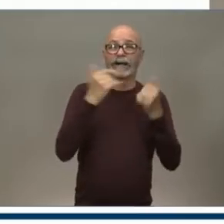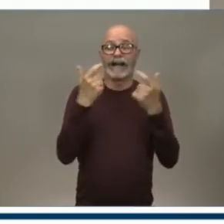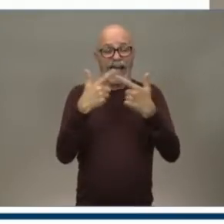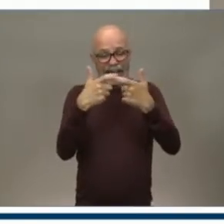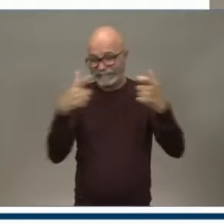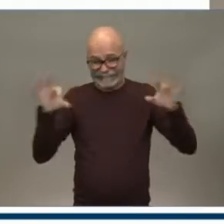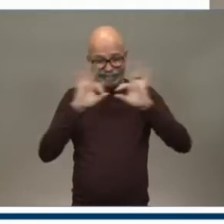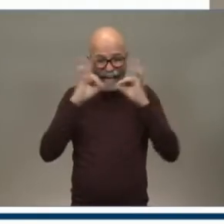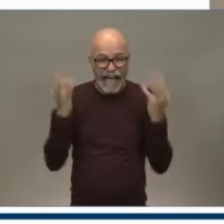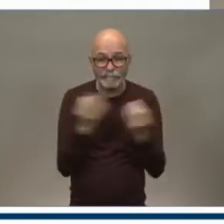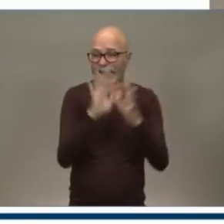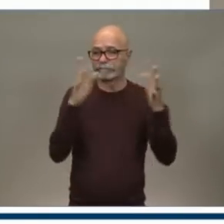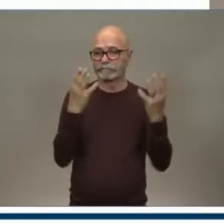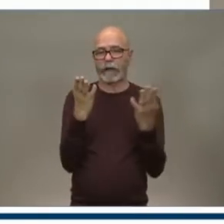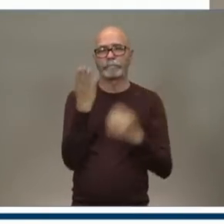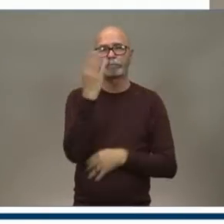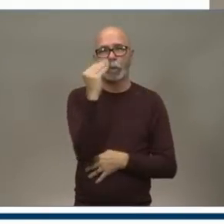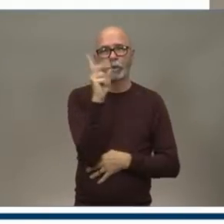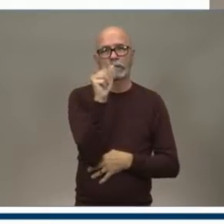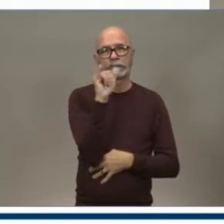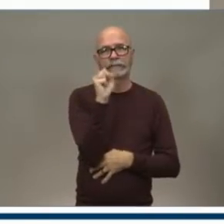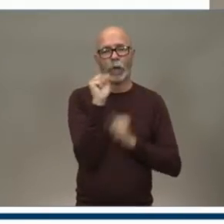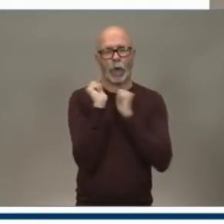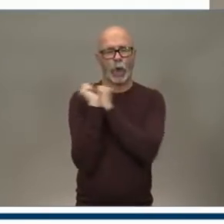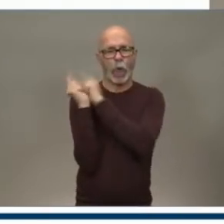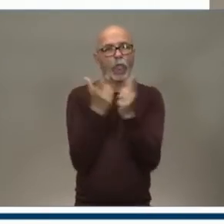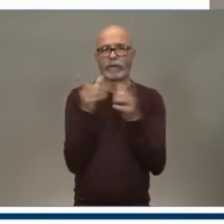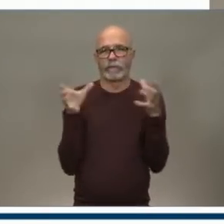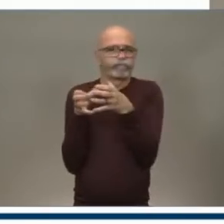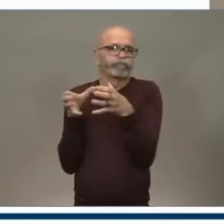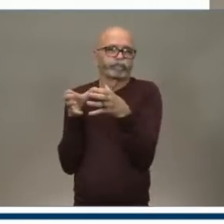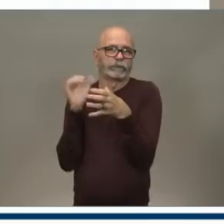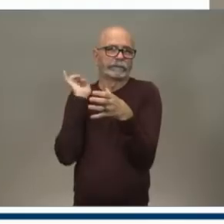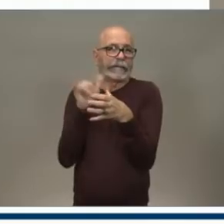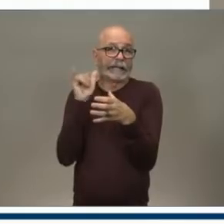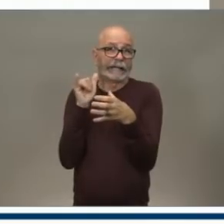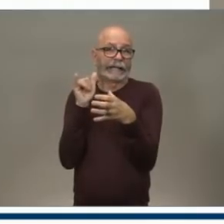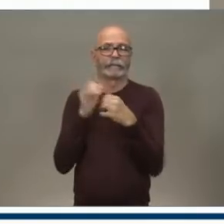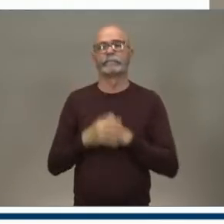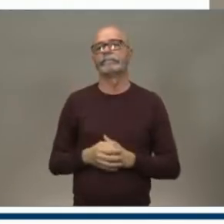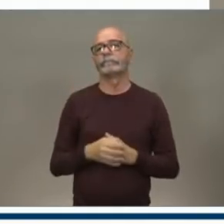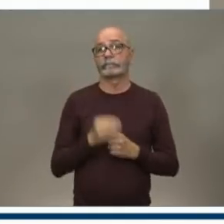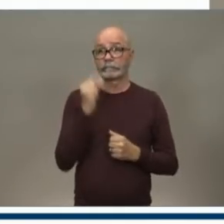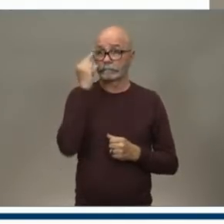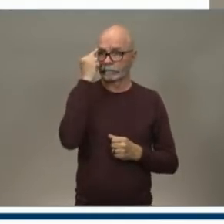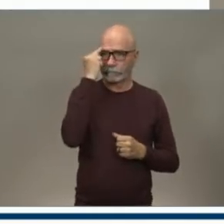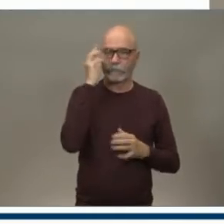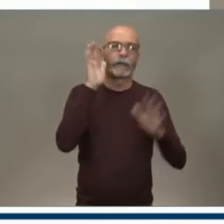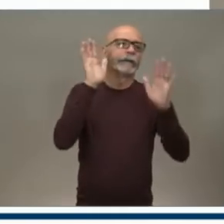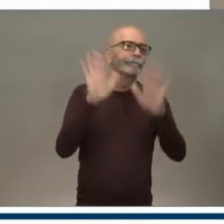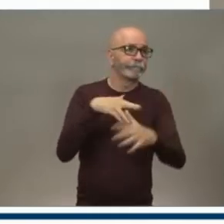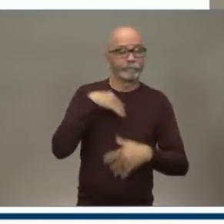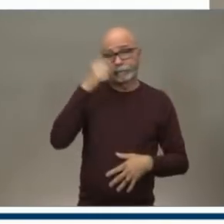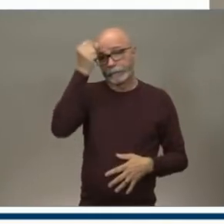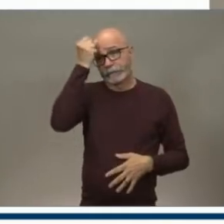I know that we've been dealing with a pandemic for 9 months, that we have become complacent and people are